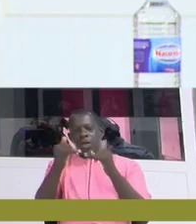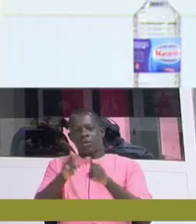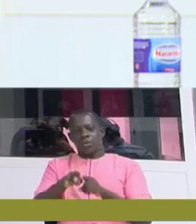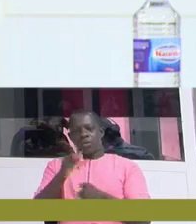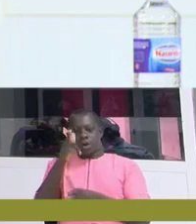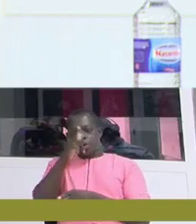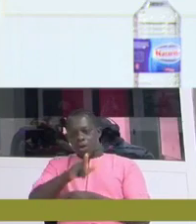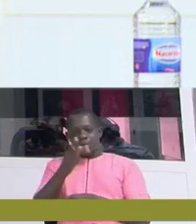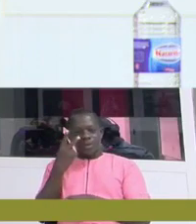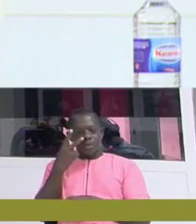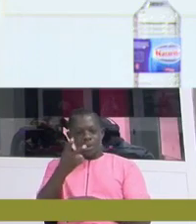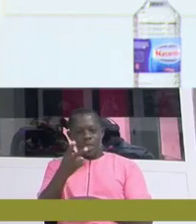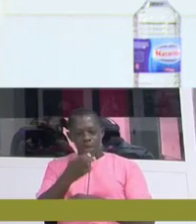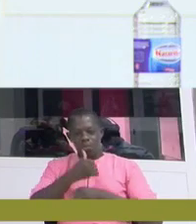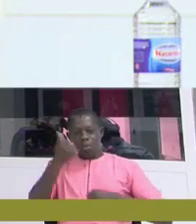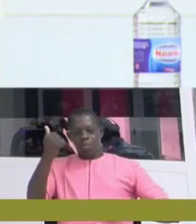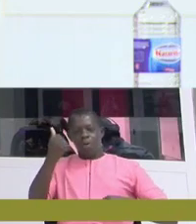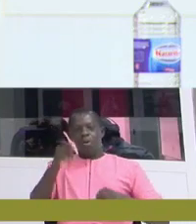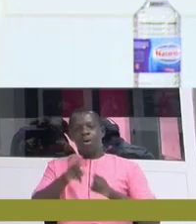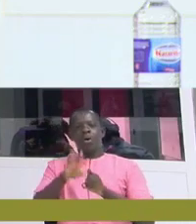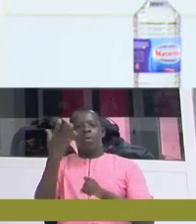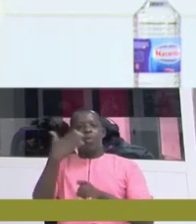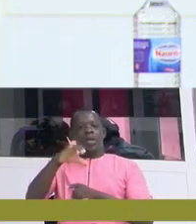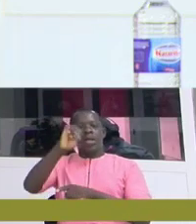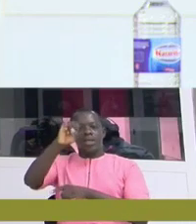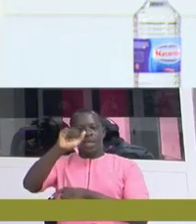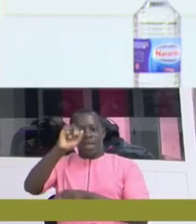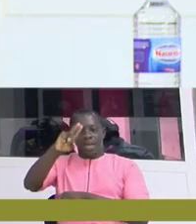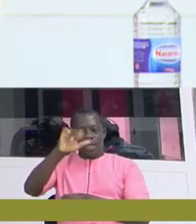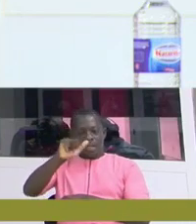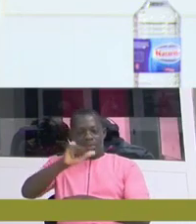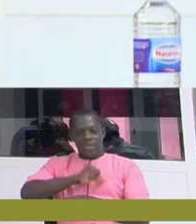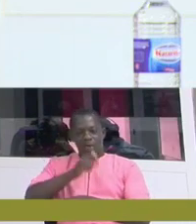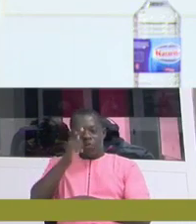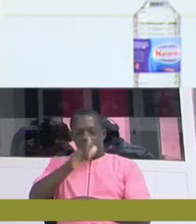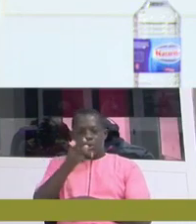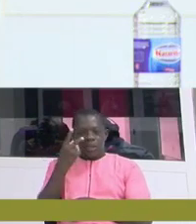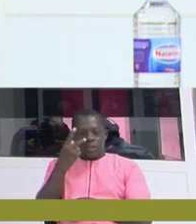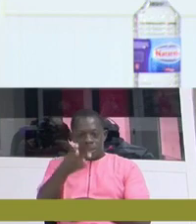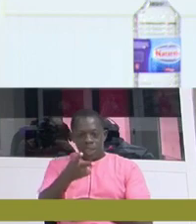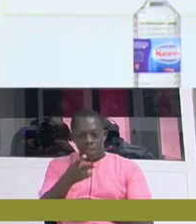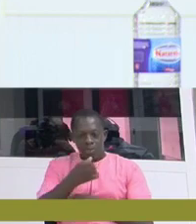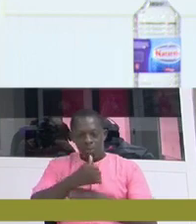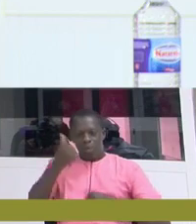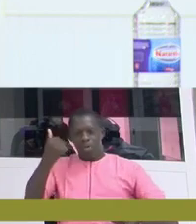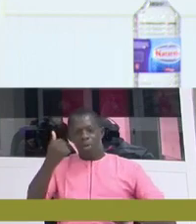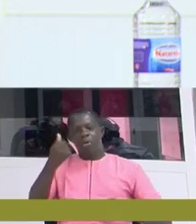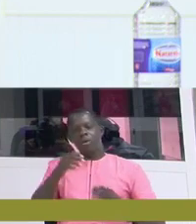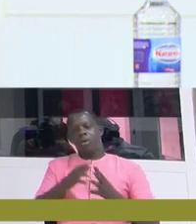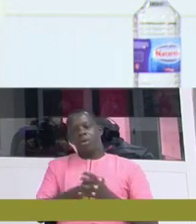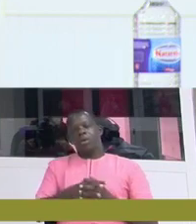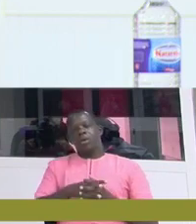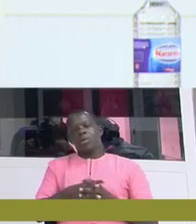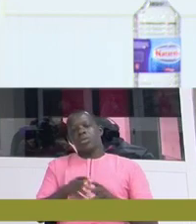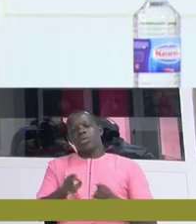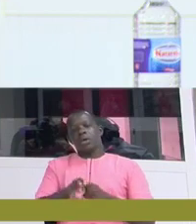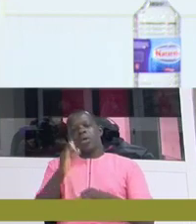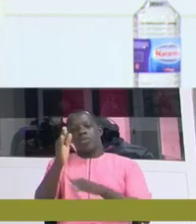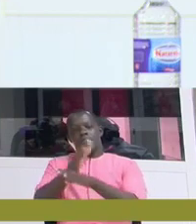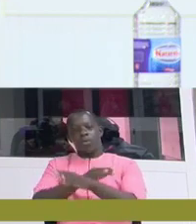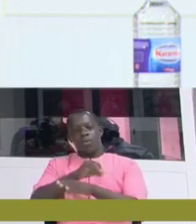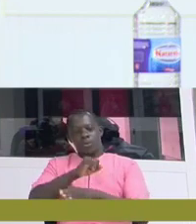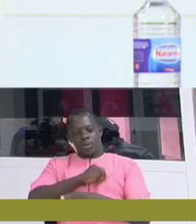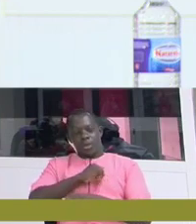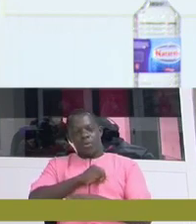kidoje. Sana then saw the gun. Ako kabirin sana nyai kidoje damen. He said as soon as Sana's eyes saw the gun. Kuyotumo kidobe sana bulu barata